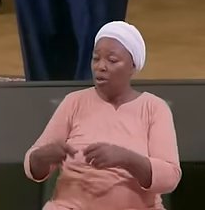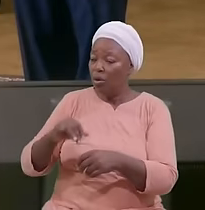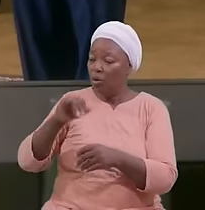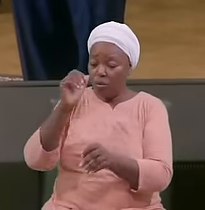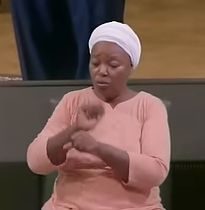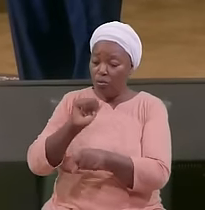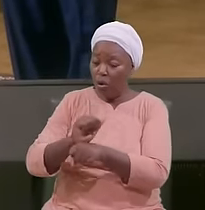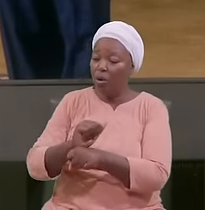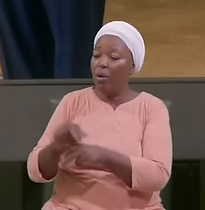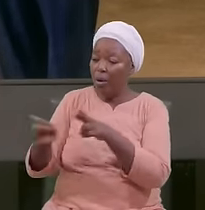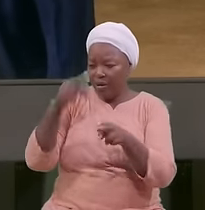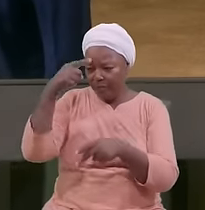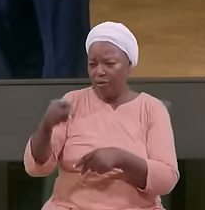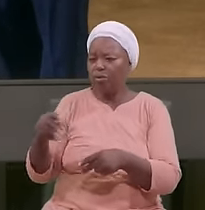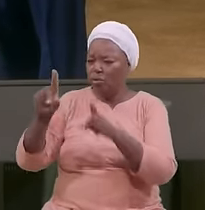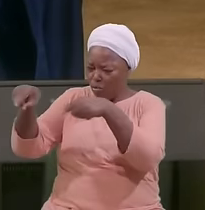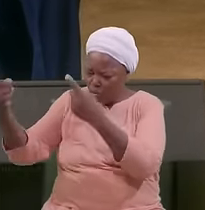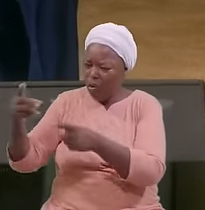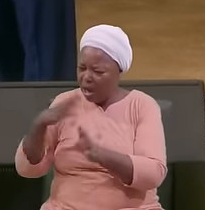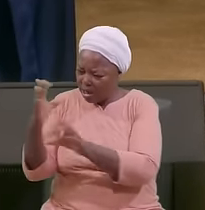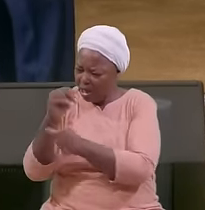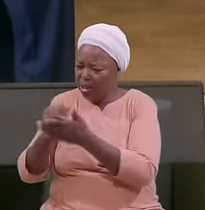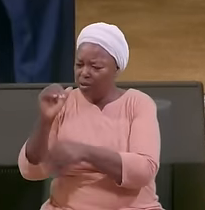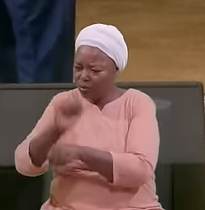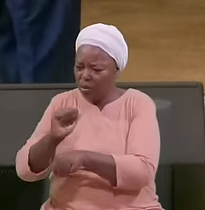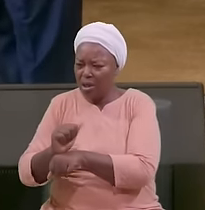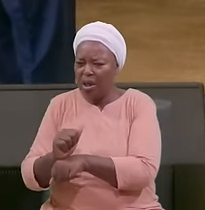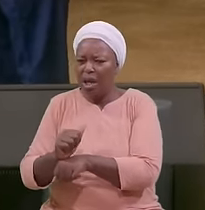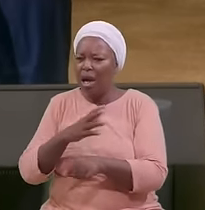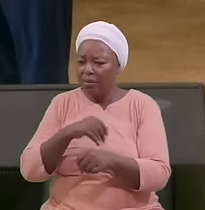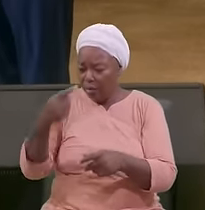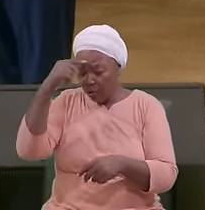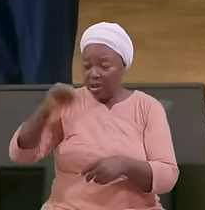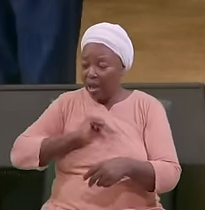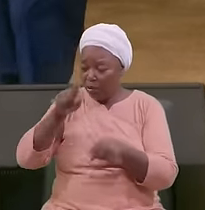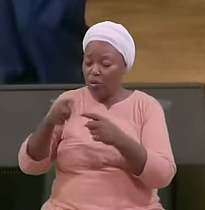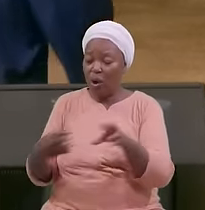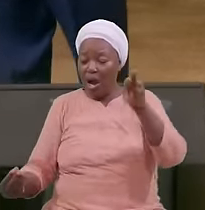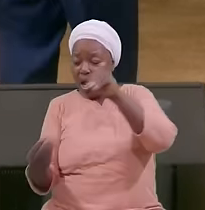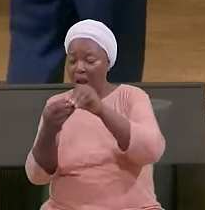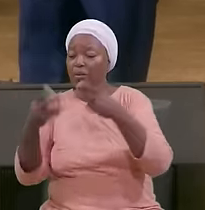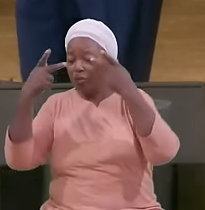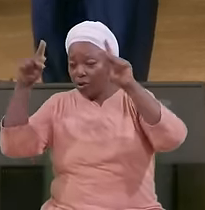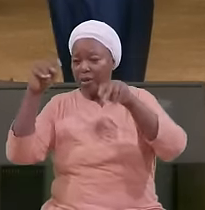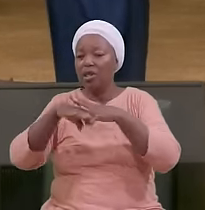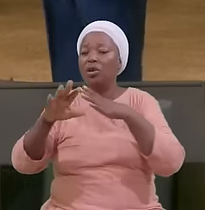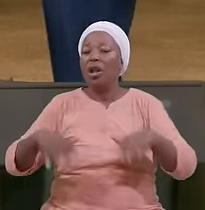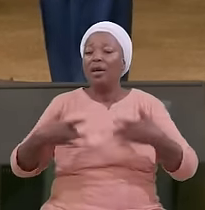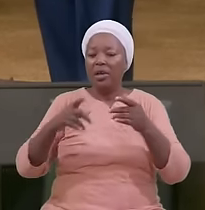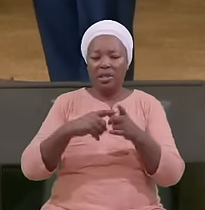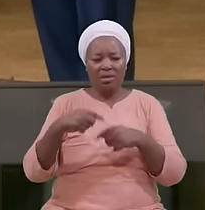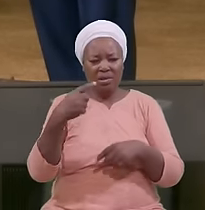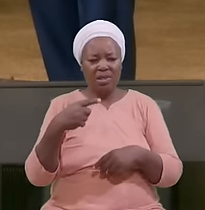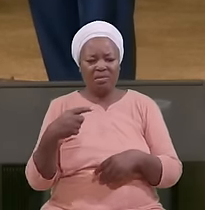his righteousness. Go now. I'm going to add prosperity into your life. And then you say, there is